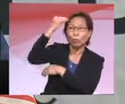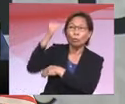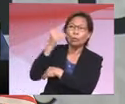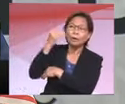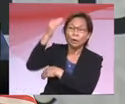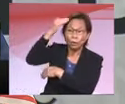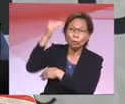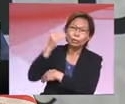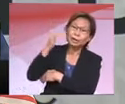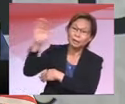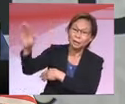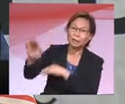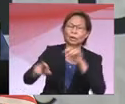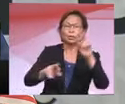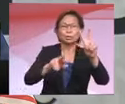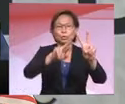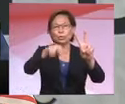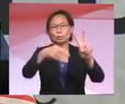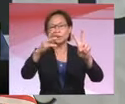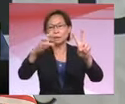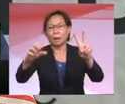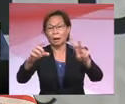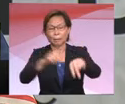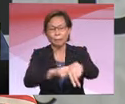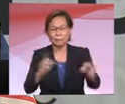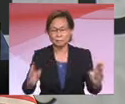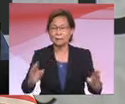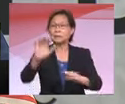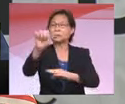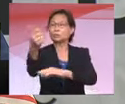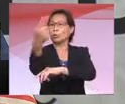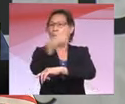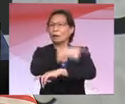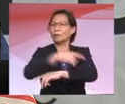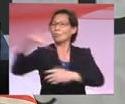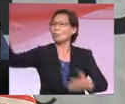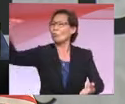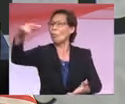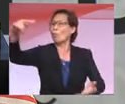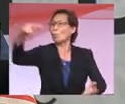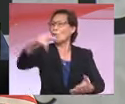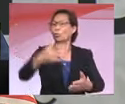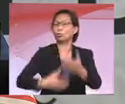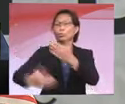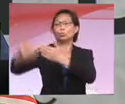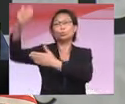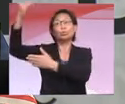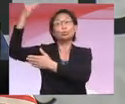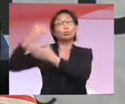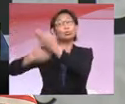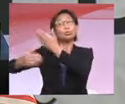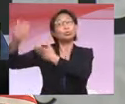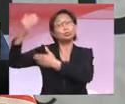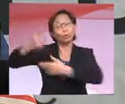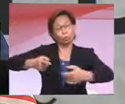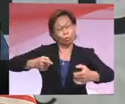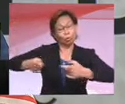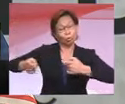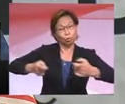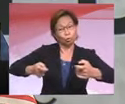they reported 2,600 cases within a period of 10 days. Although once upon a time, they managed to achieve better